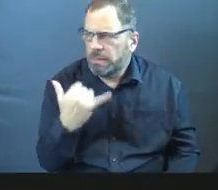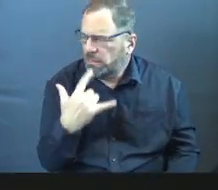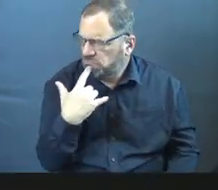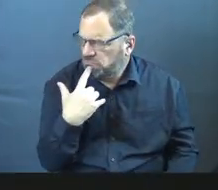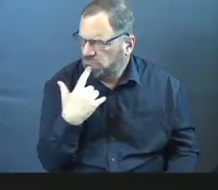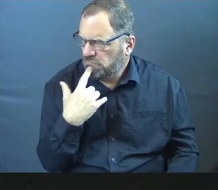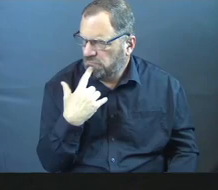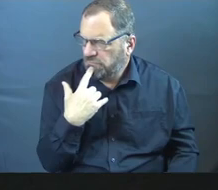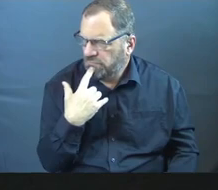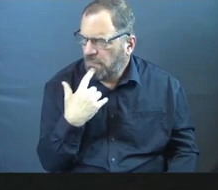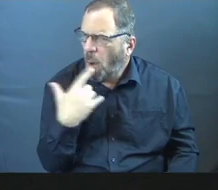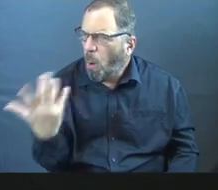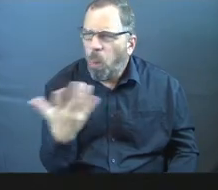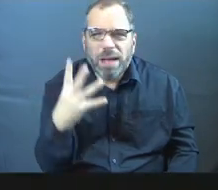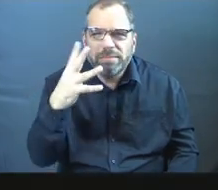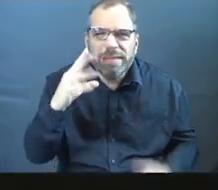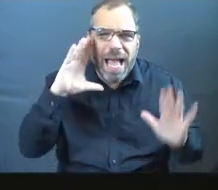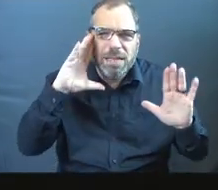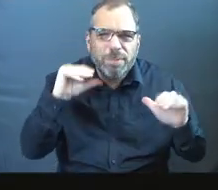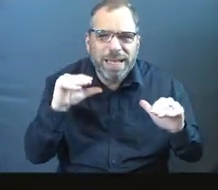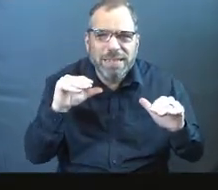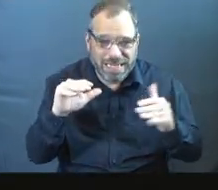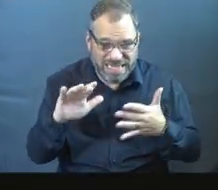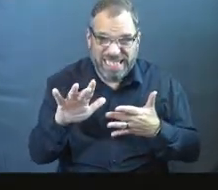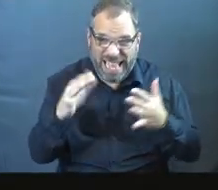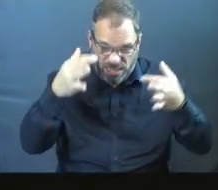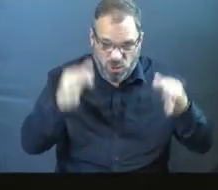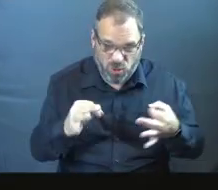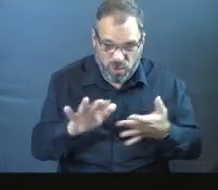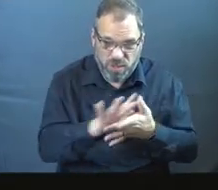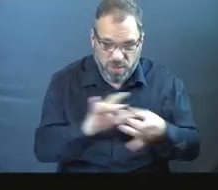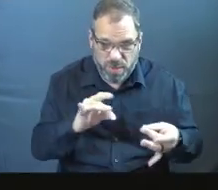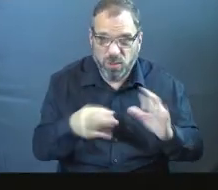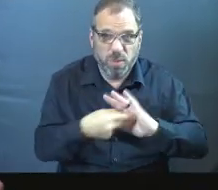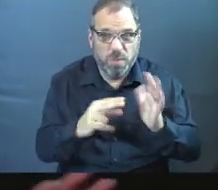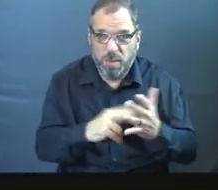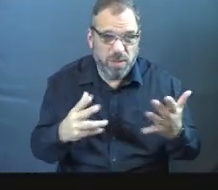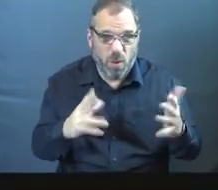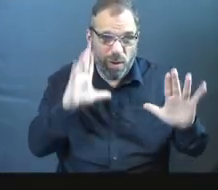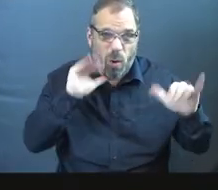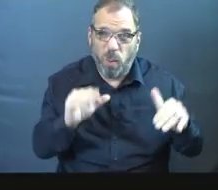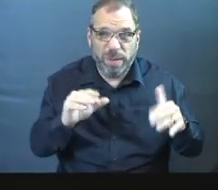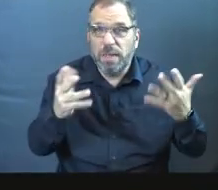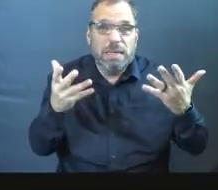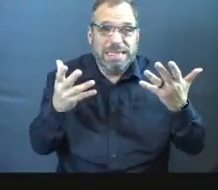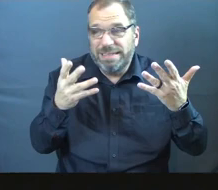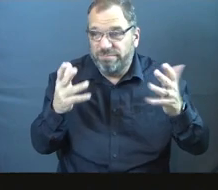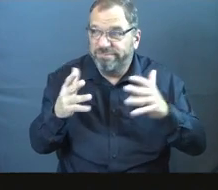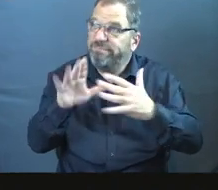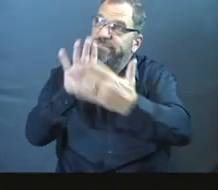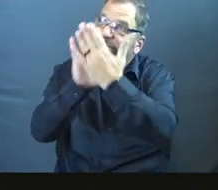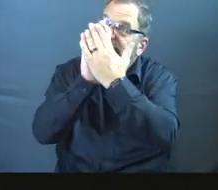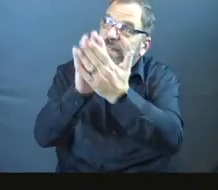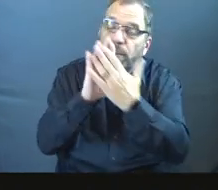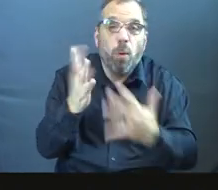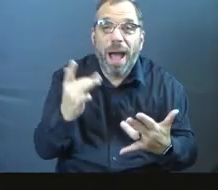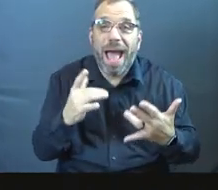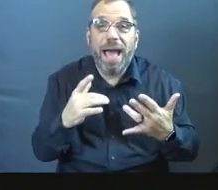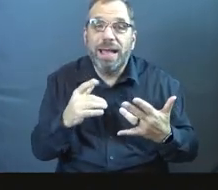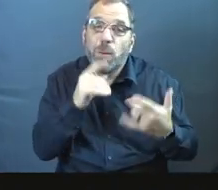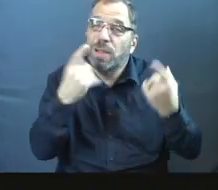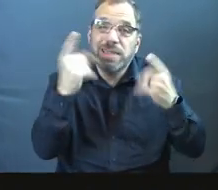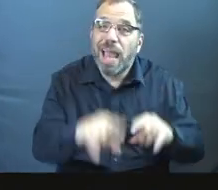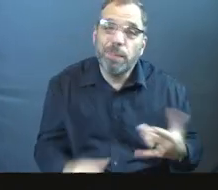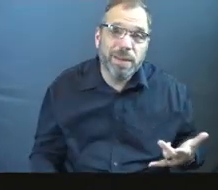at this point what I had actually expected. The determined spiritual purpose, I couldn't tell you what I was moving forward in there, like what I was hoping for, what I was spending time with God on, because it just